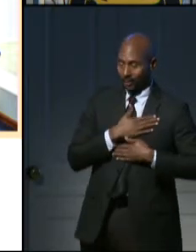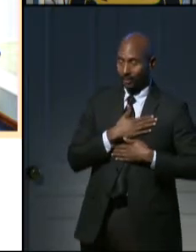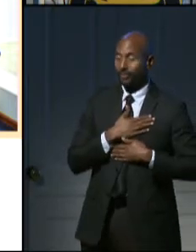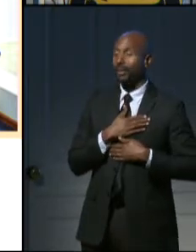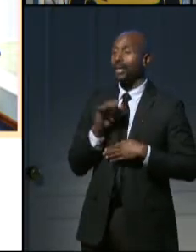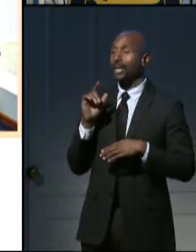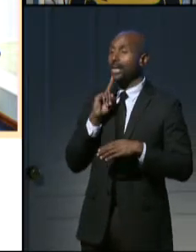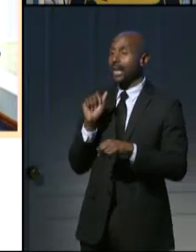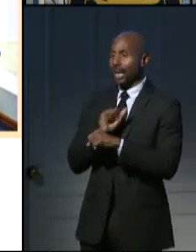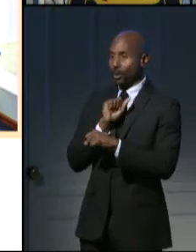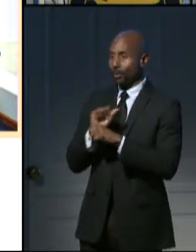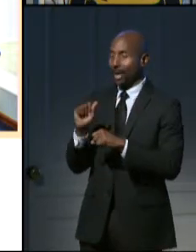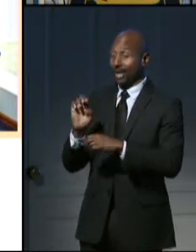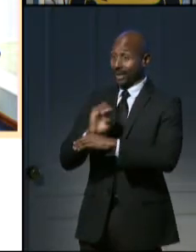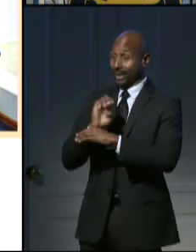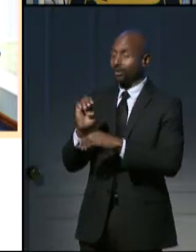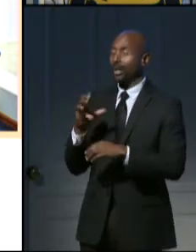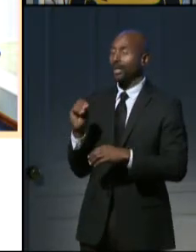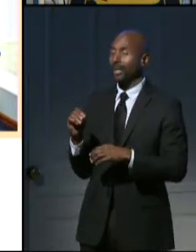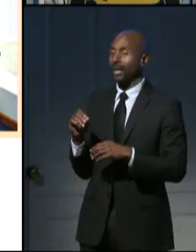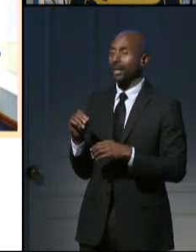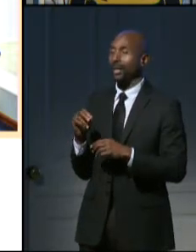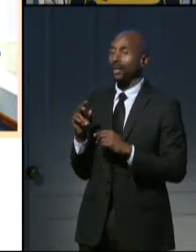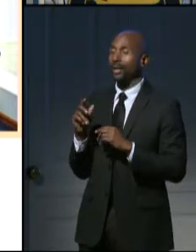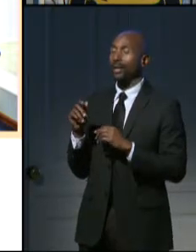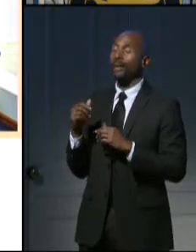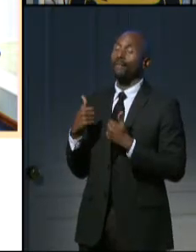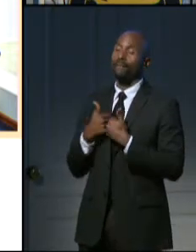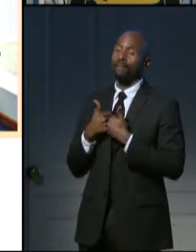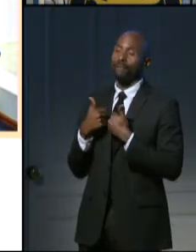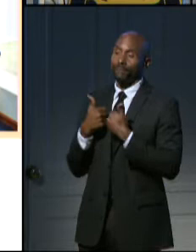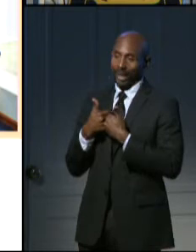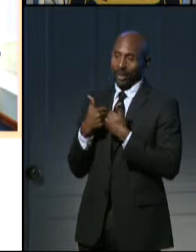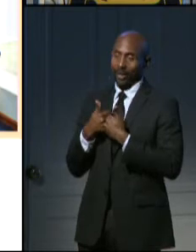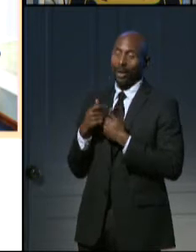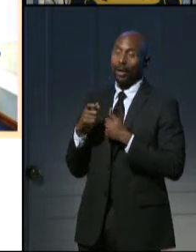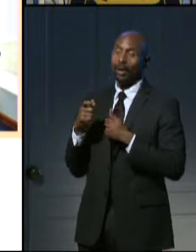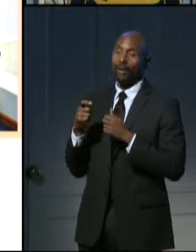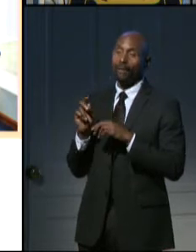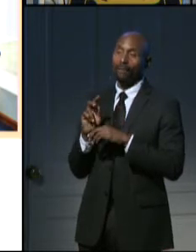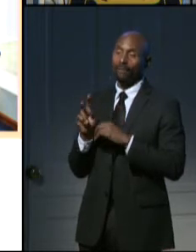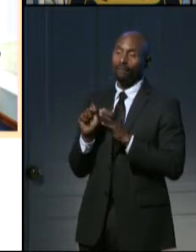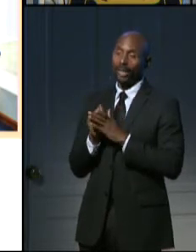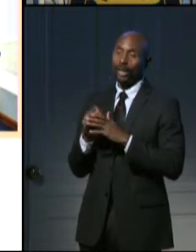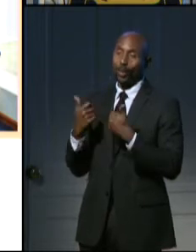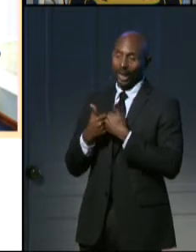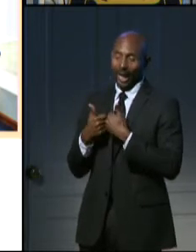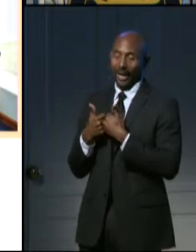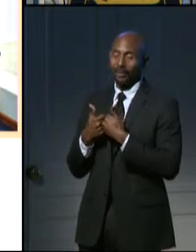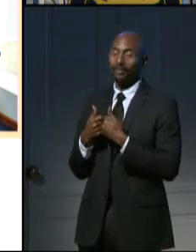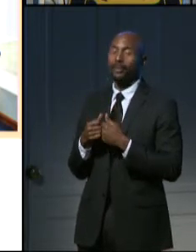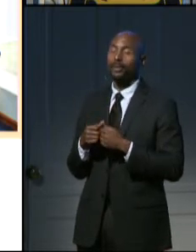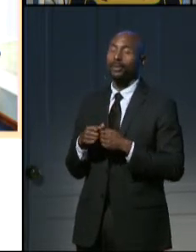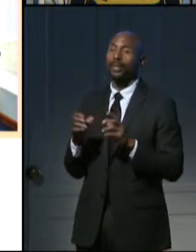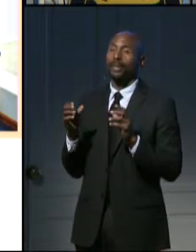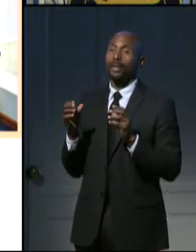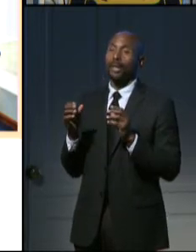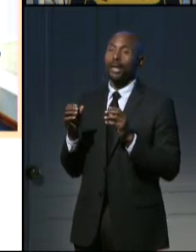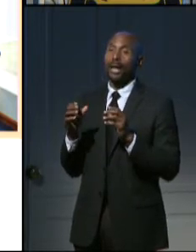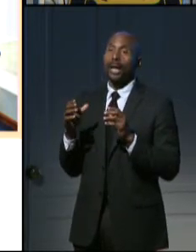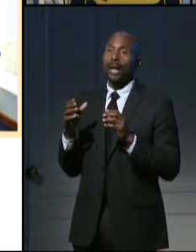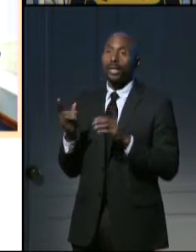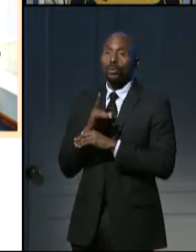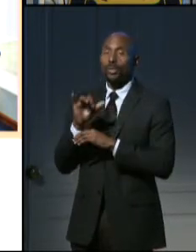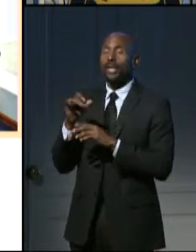more into solving some of the real-world problems and challenges that our society is facing today, such as social